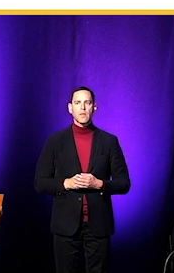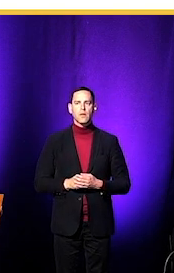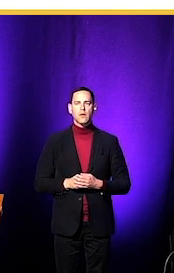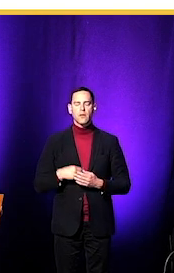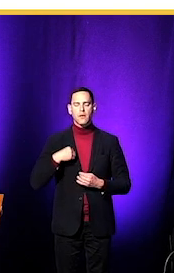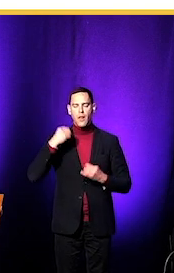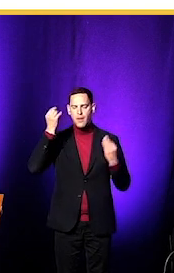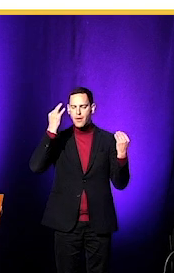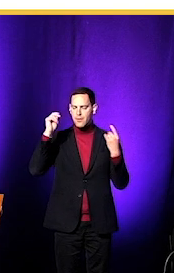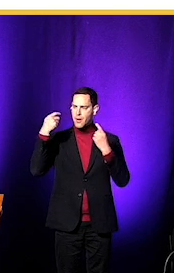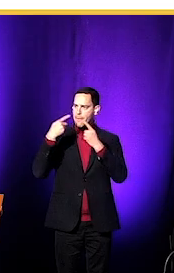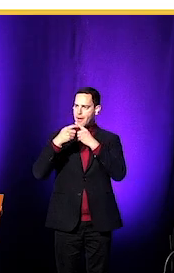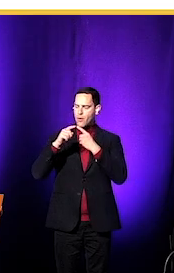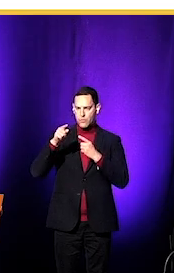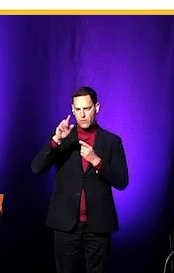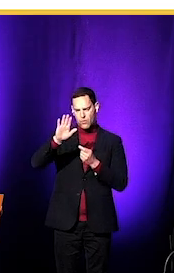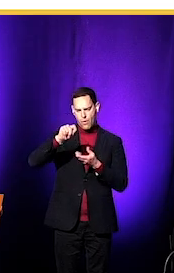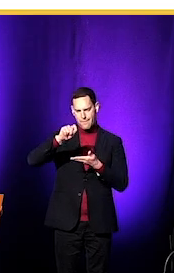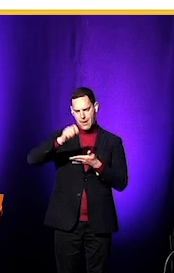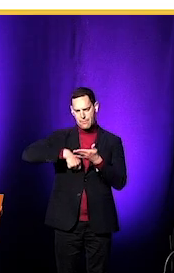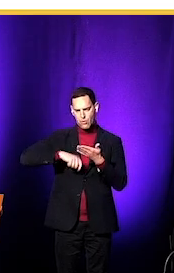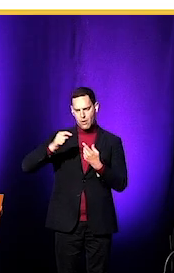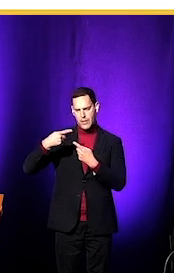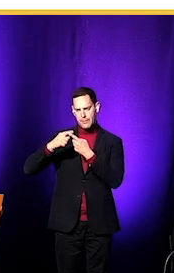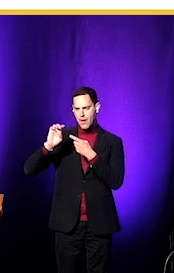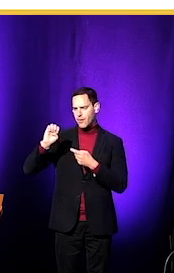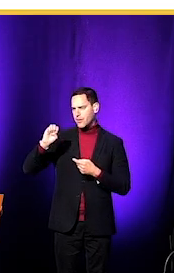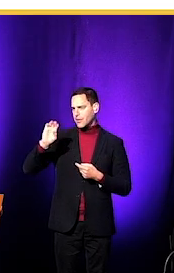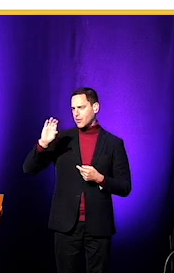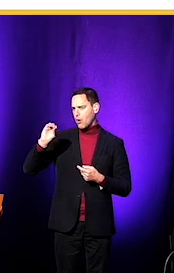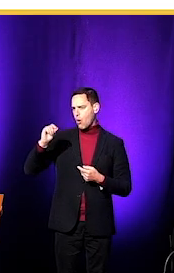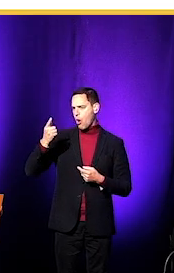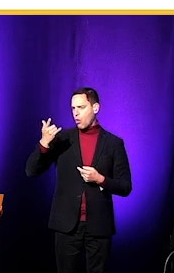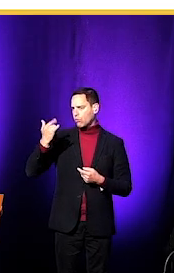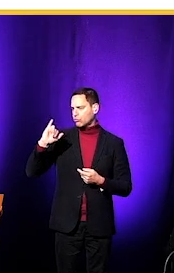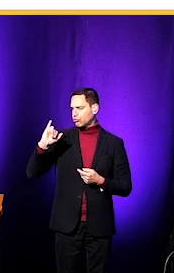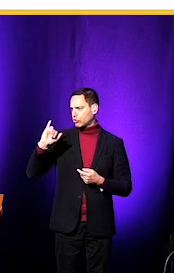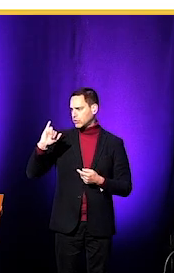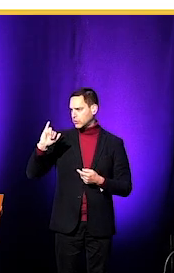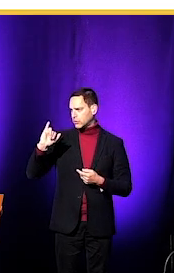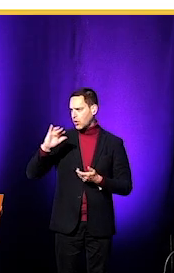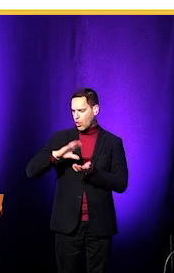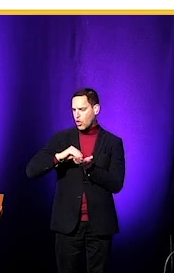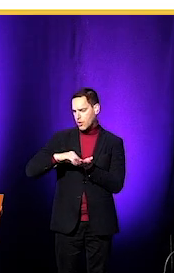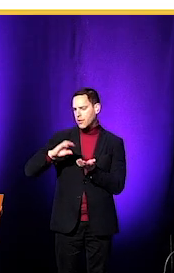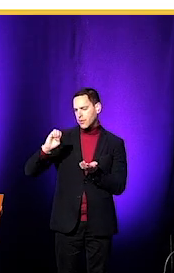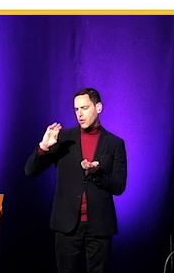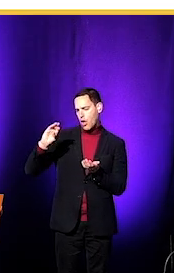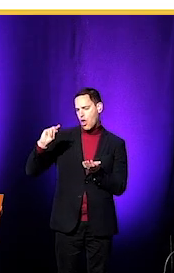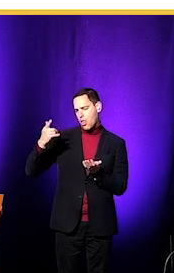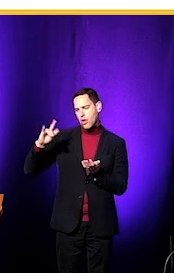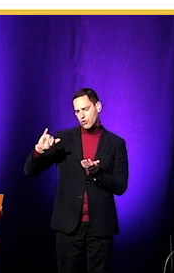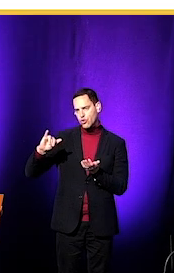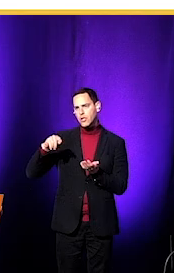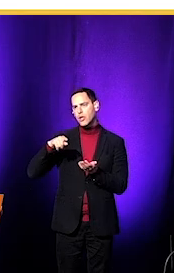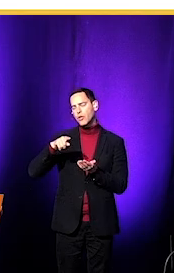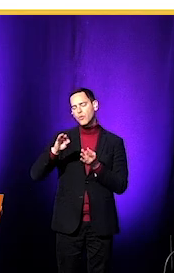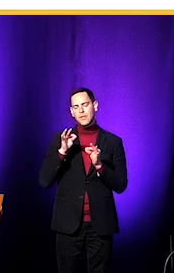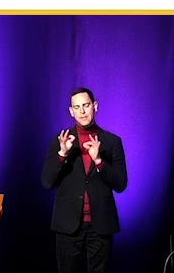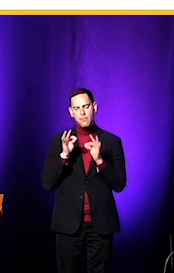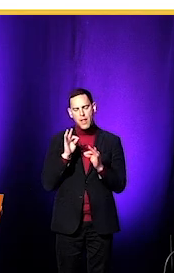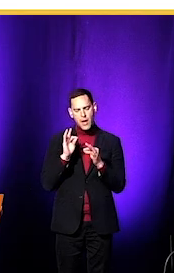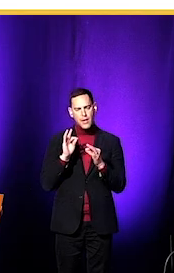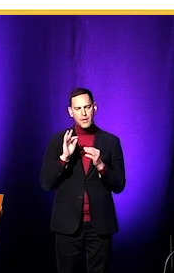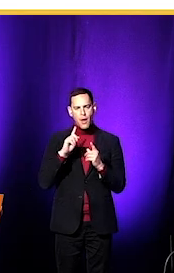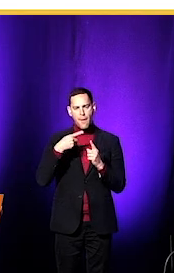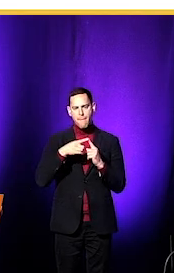ecology paper that you wrote, what I really appreciated was your articulation with the relationship with your mother